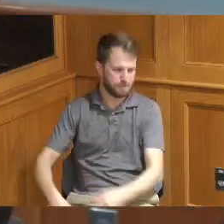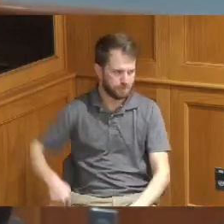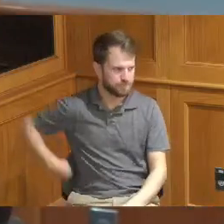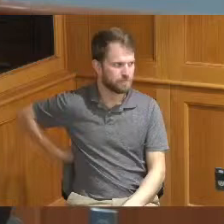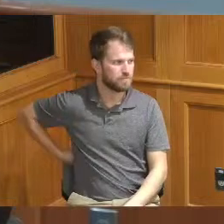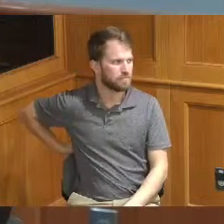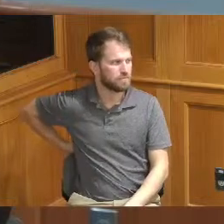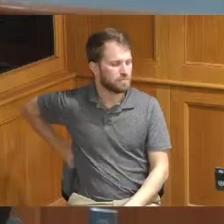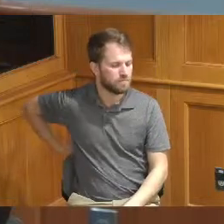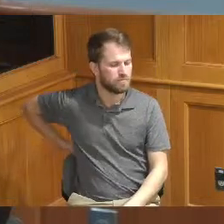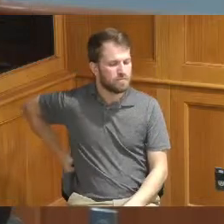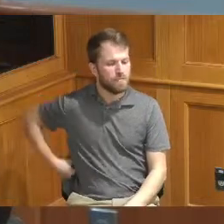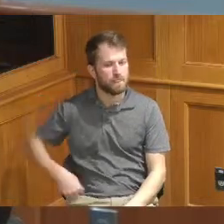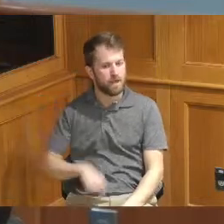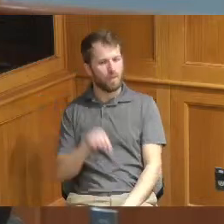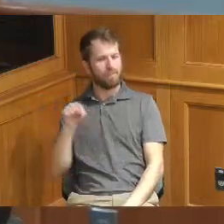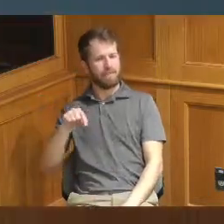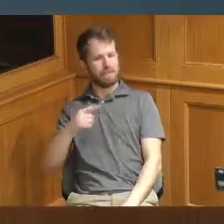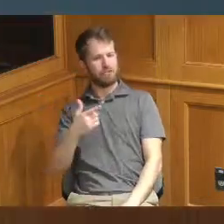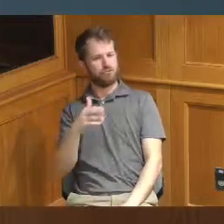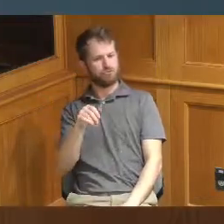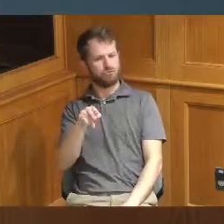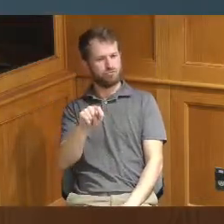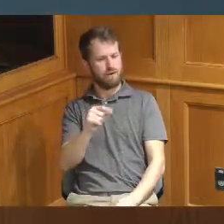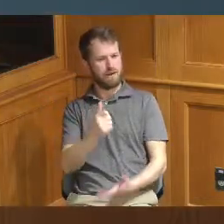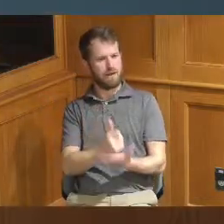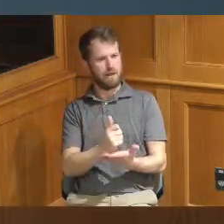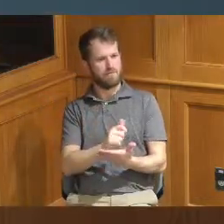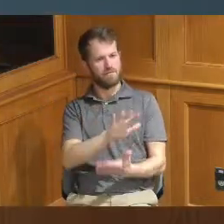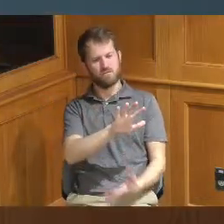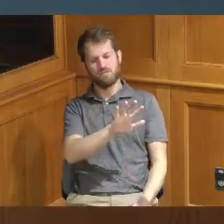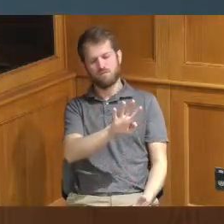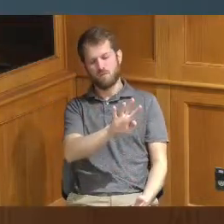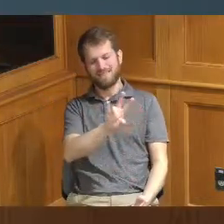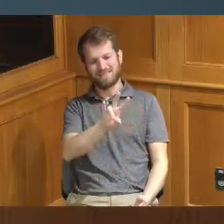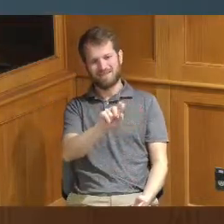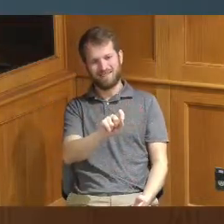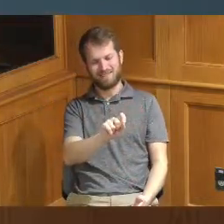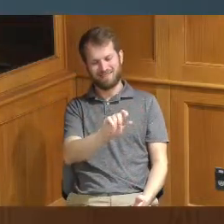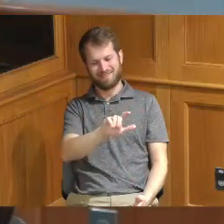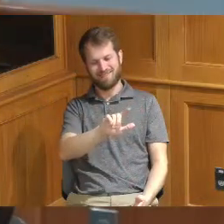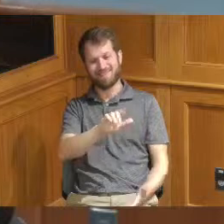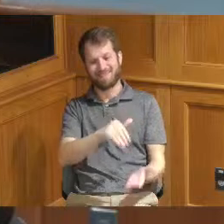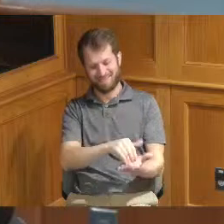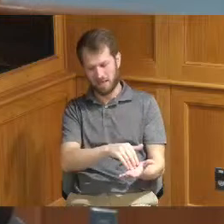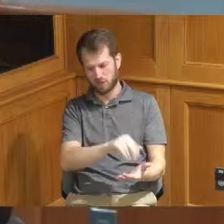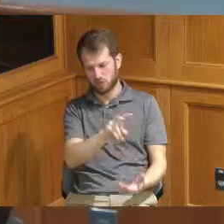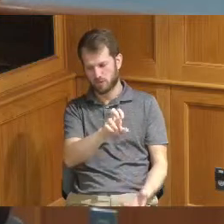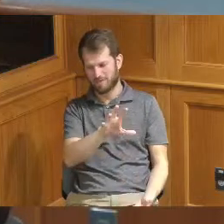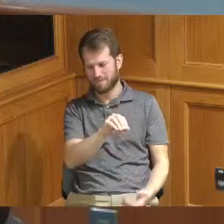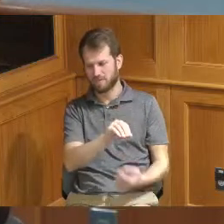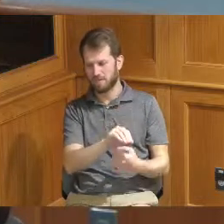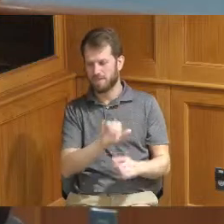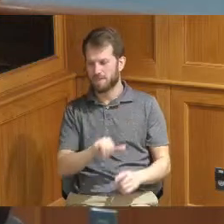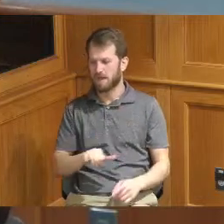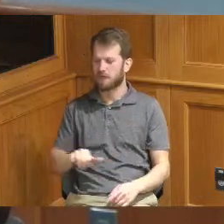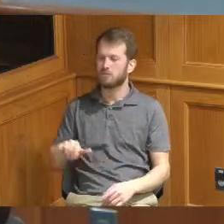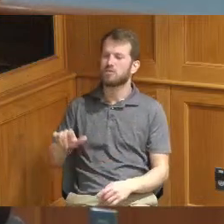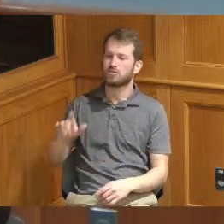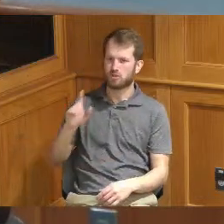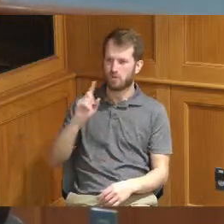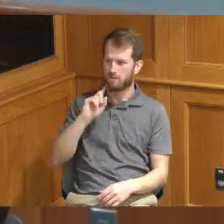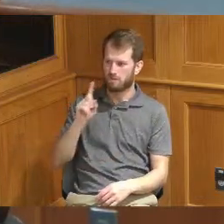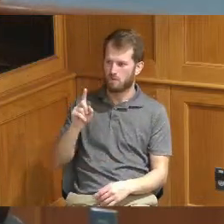this grant will help you do what? It's $47,250. Yep, so it would pay for 15 people their first 90 days